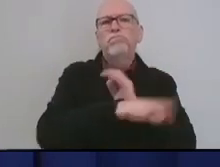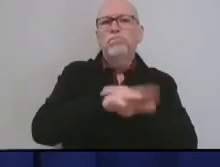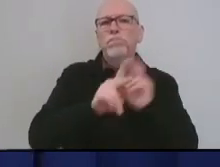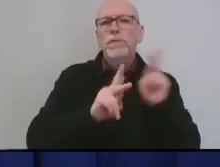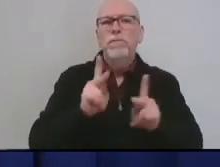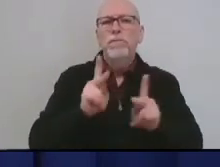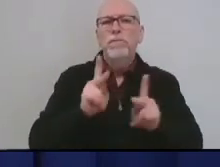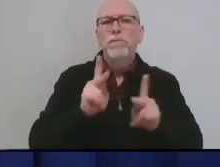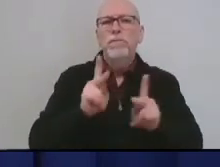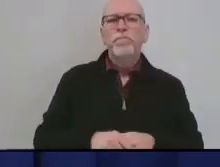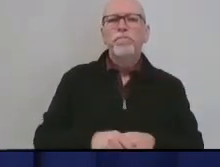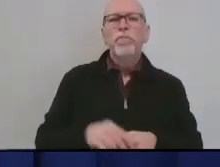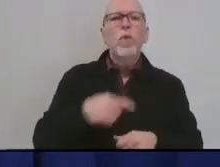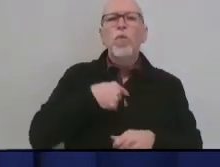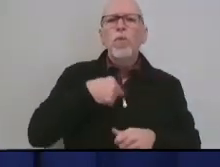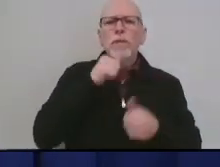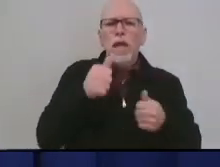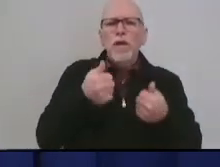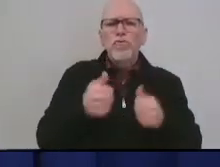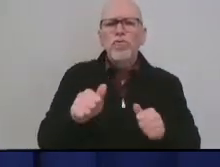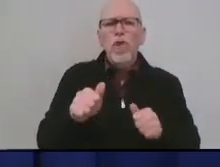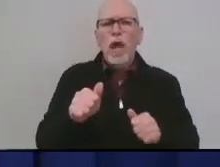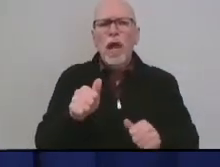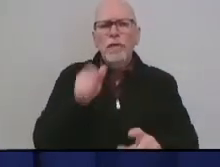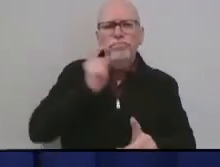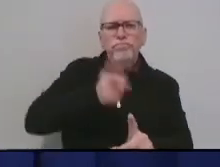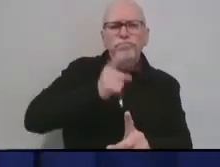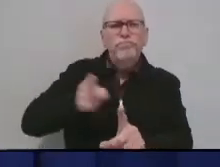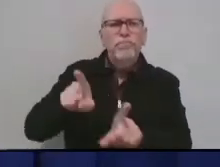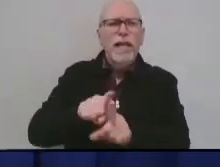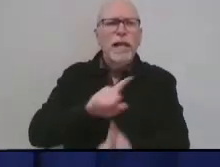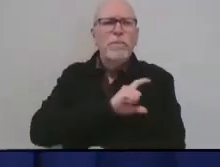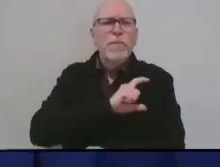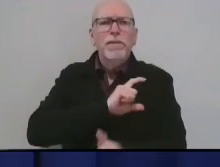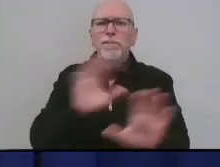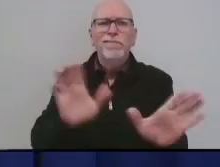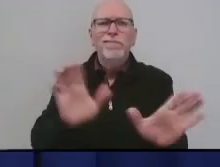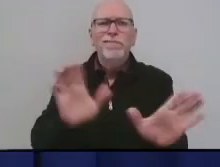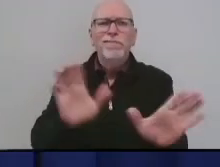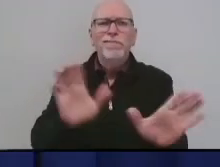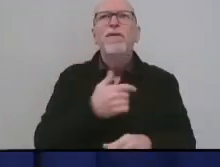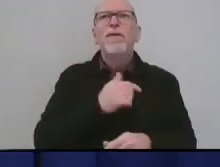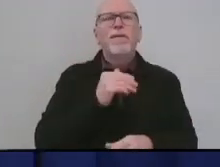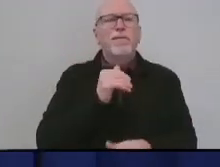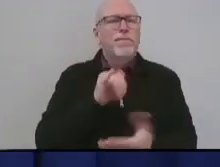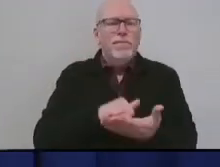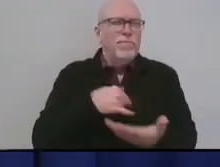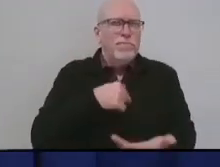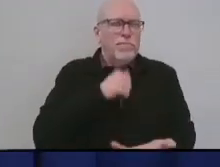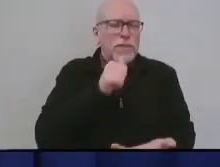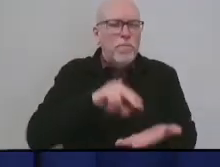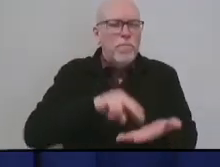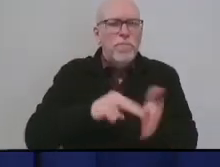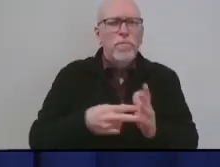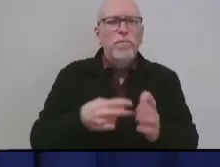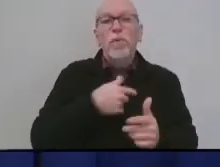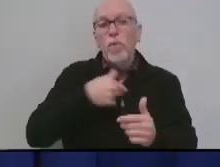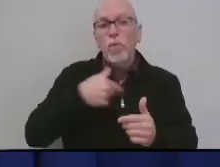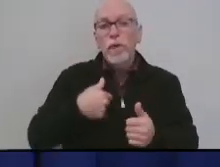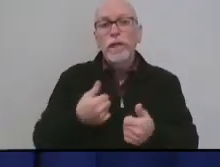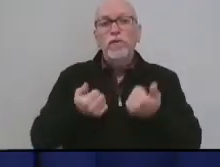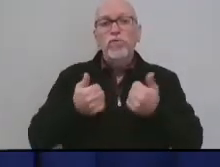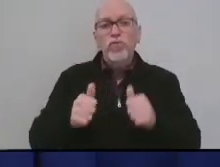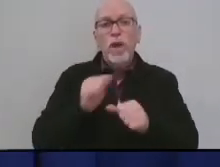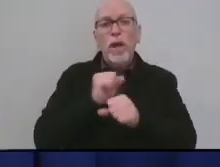trying to be the vaccine police. That is the last thing we want to be. We are trying to ensure that we